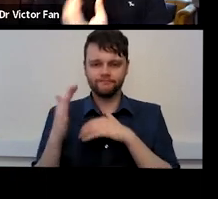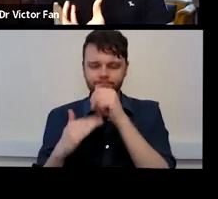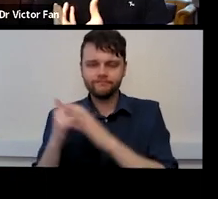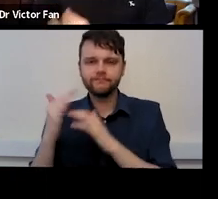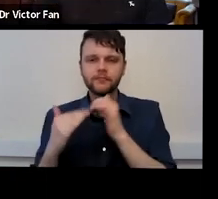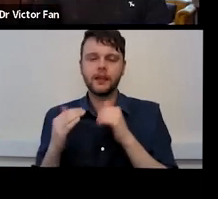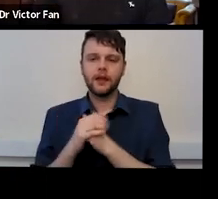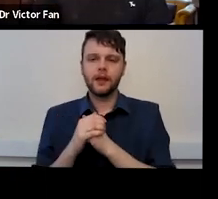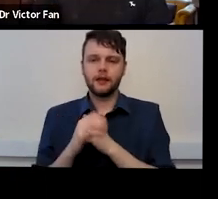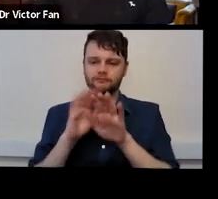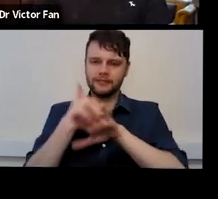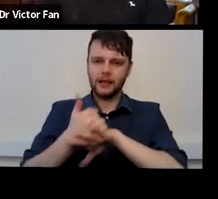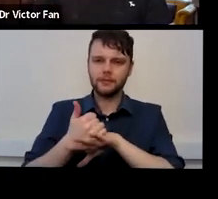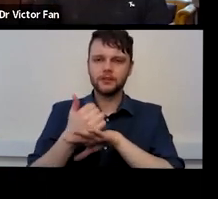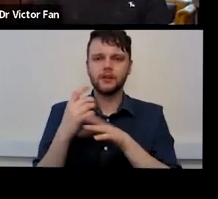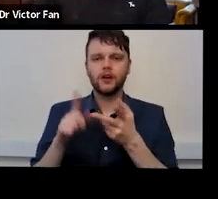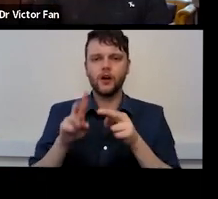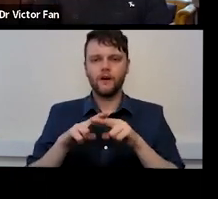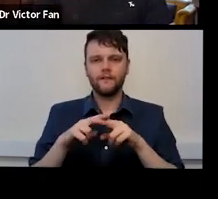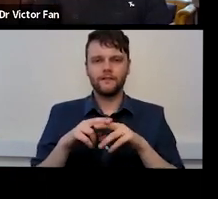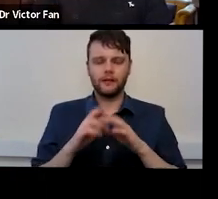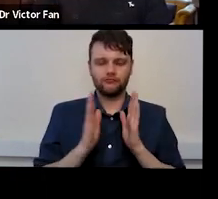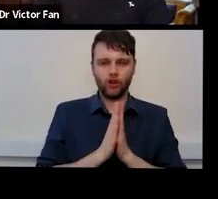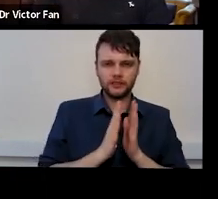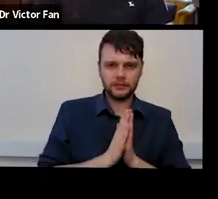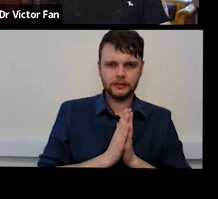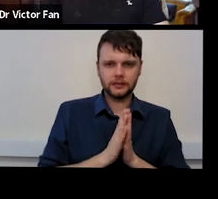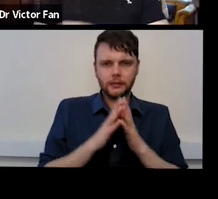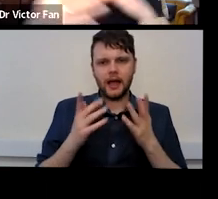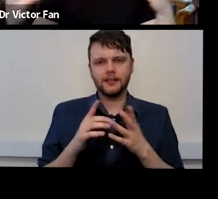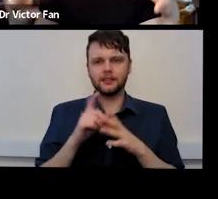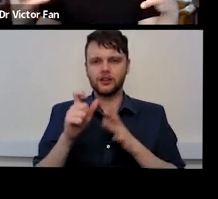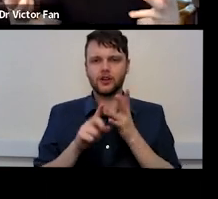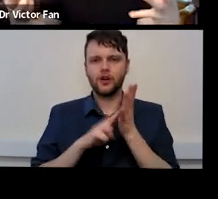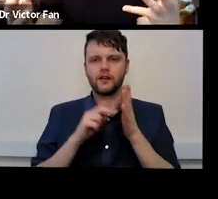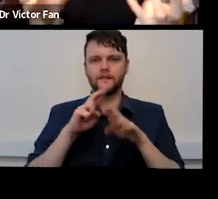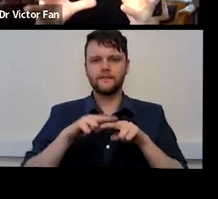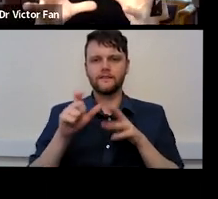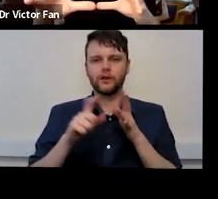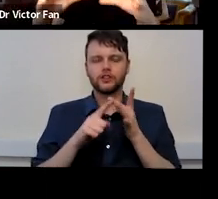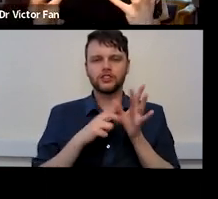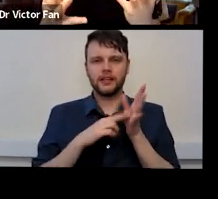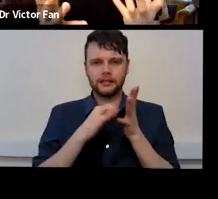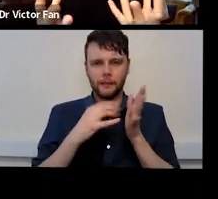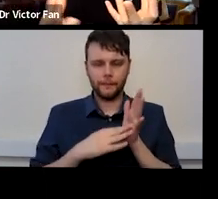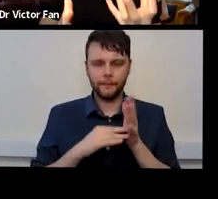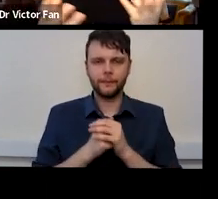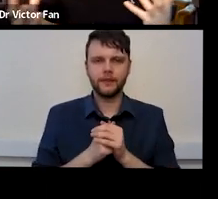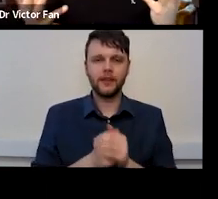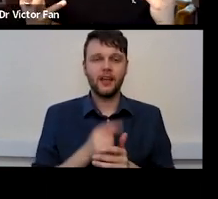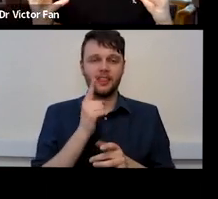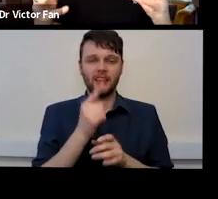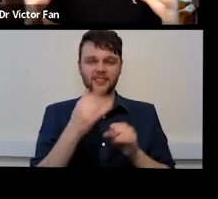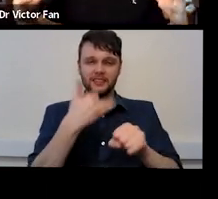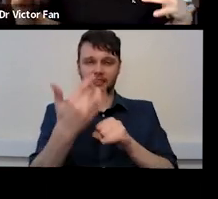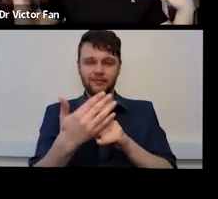and reestablishment of Protestantism and Confucianism. So this is pretty much like the ending shot of the film.